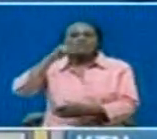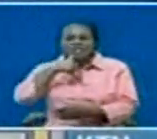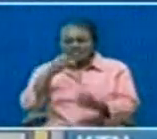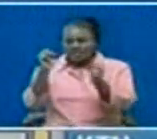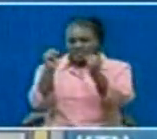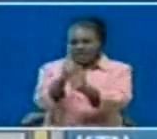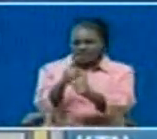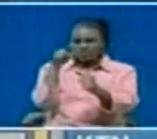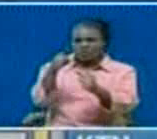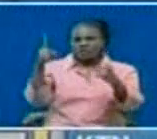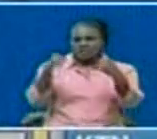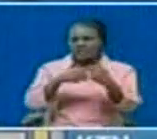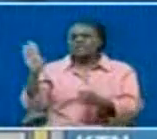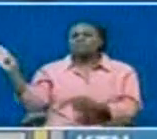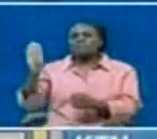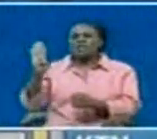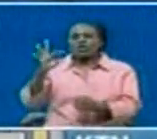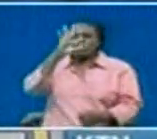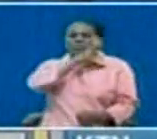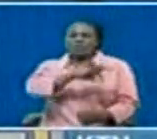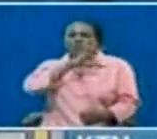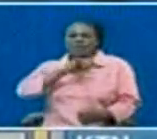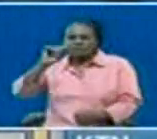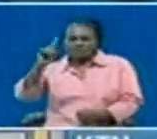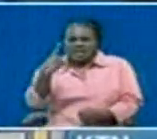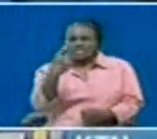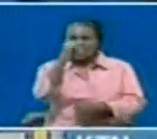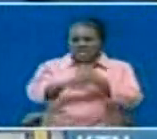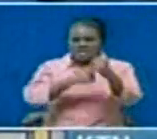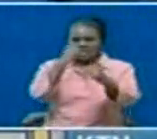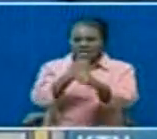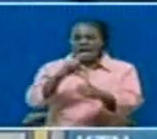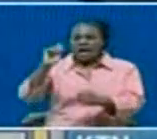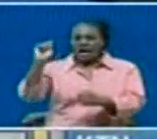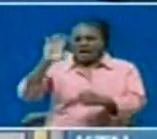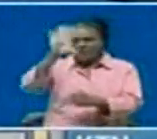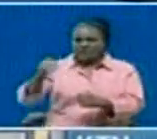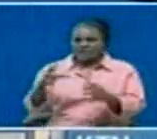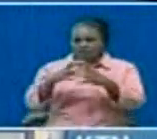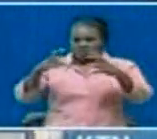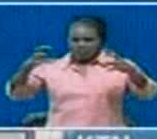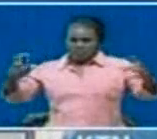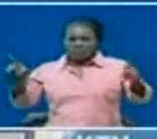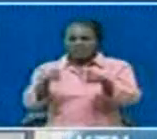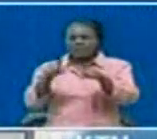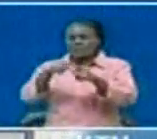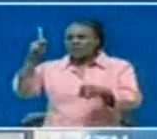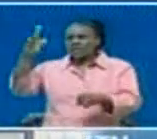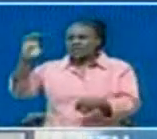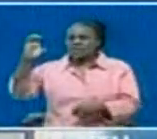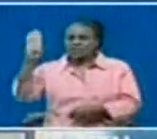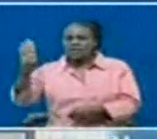11.6 billion shillings in their gross profits during the first half year, African expansion is also on the cards for KCB. Here's